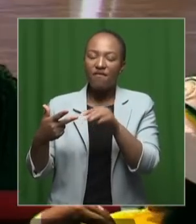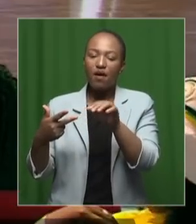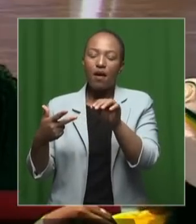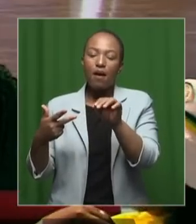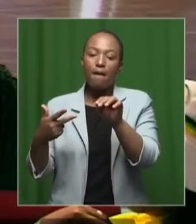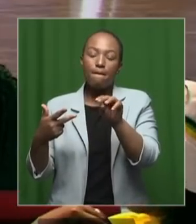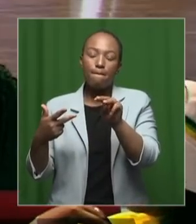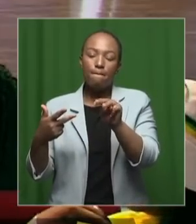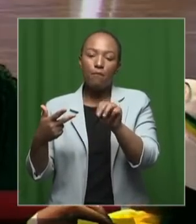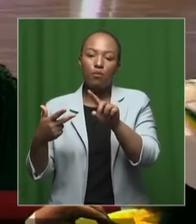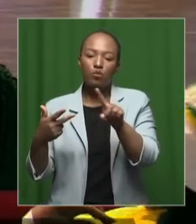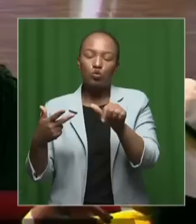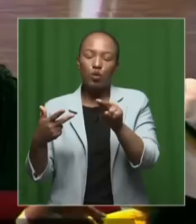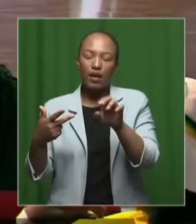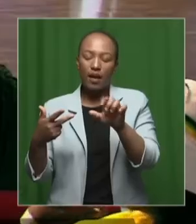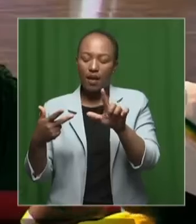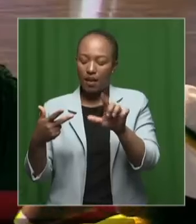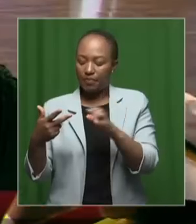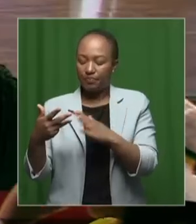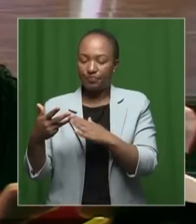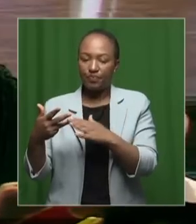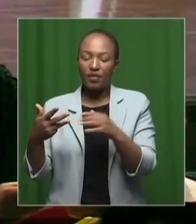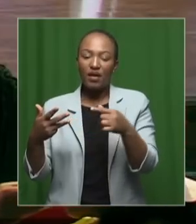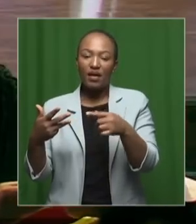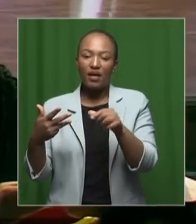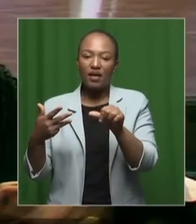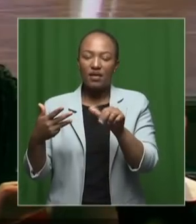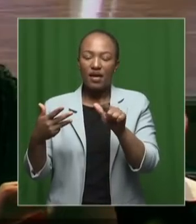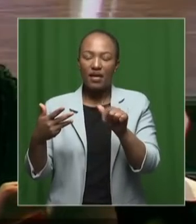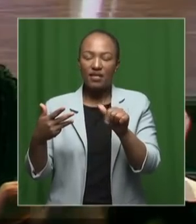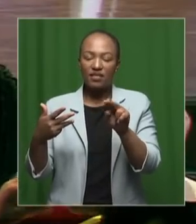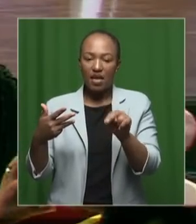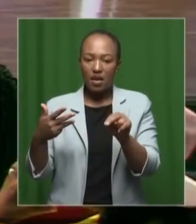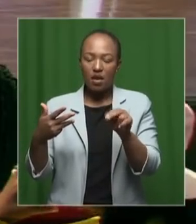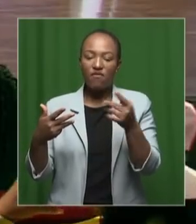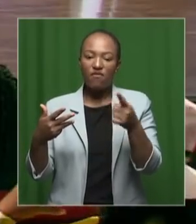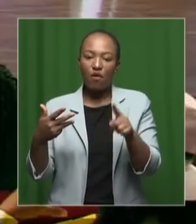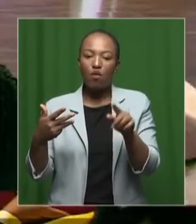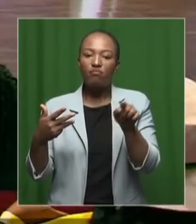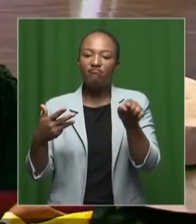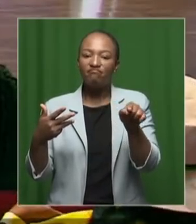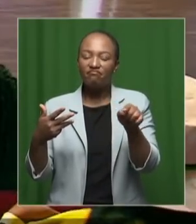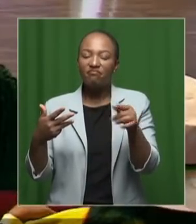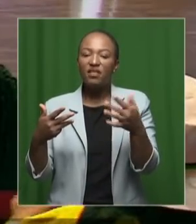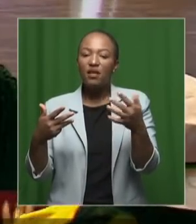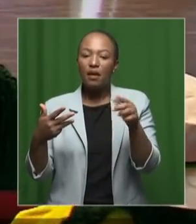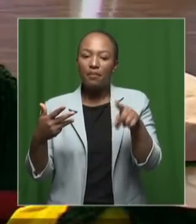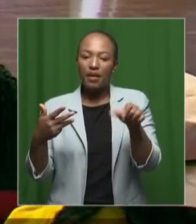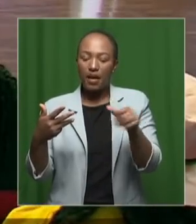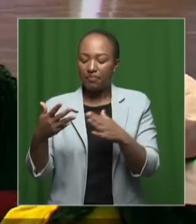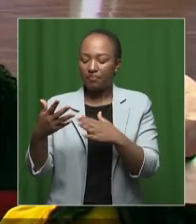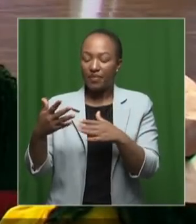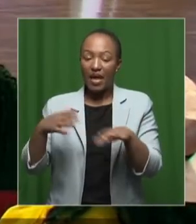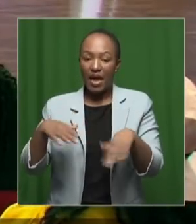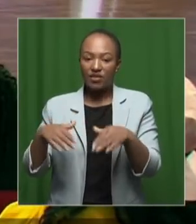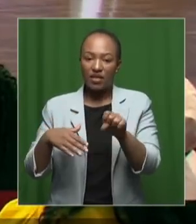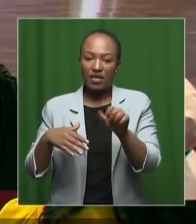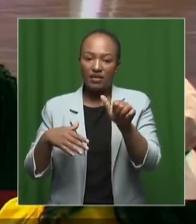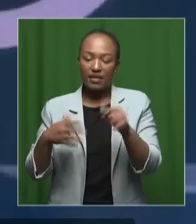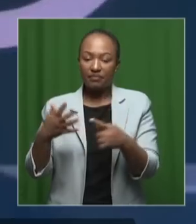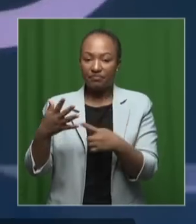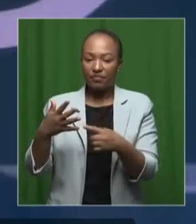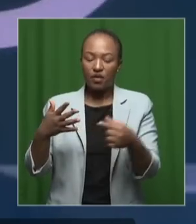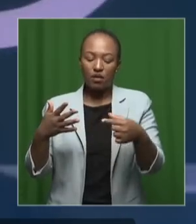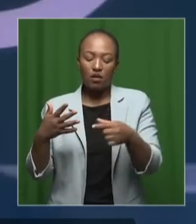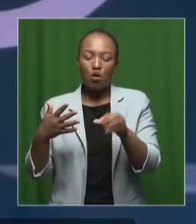Alliance represented by Gayton Mackenzie, and of course Mr. Funzi Ngobeni from of ActionSA. Now, ActionSA, Mr.